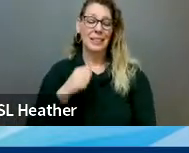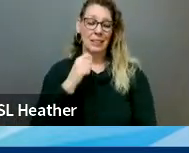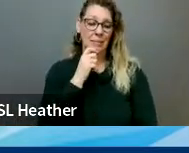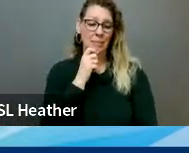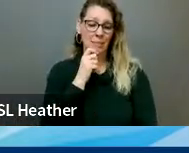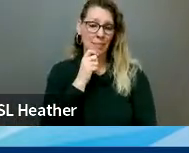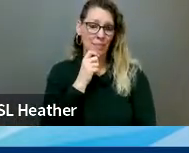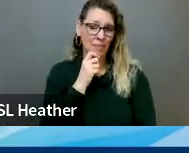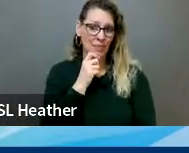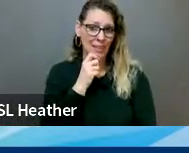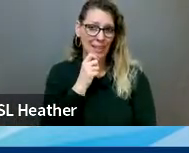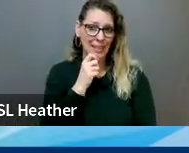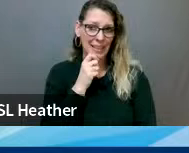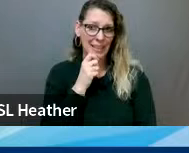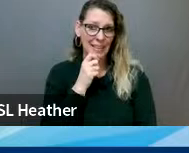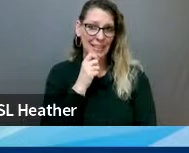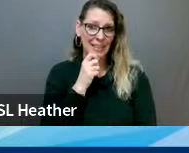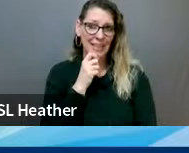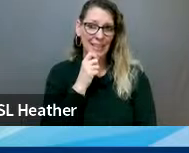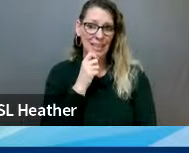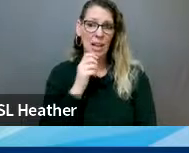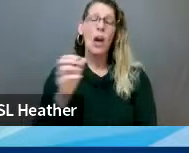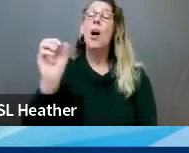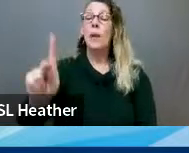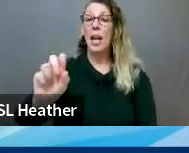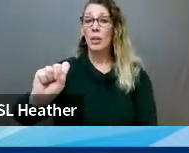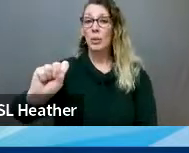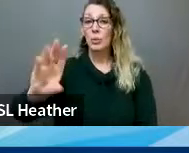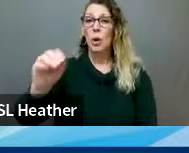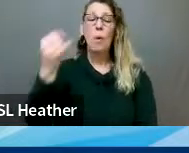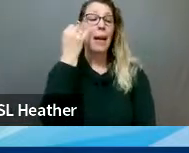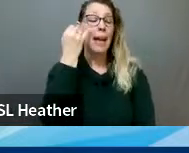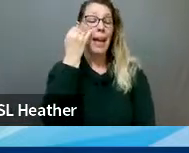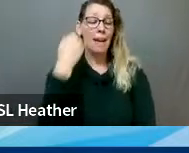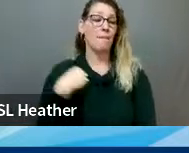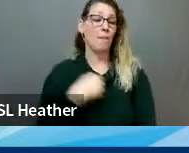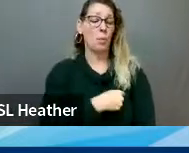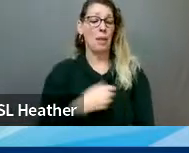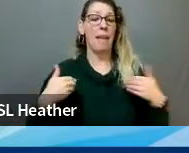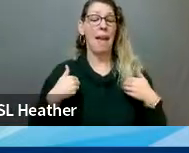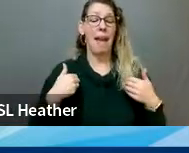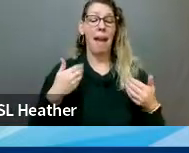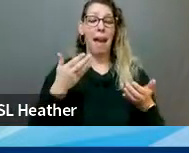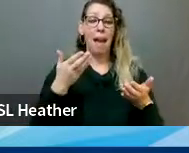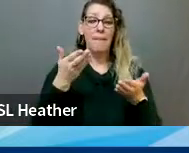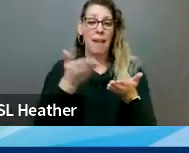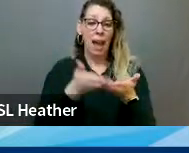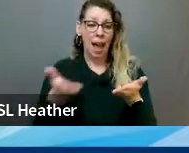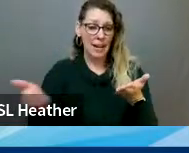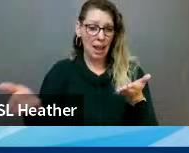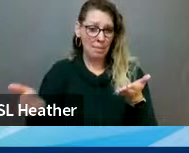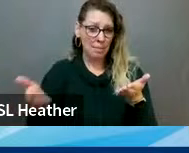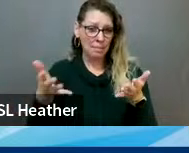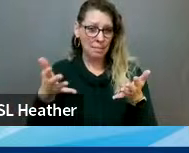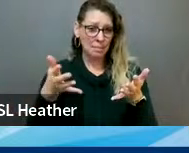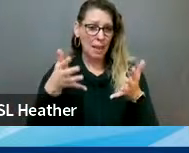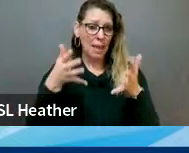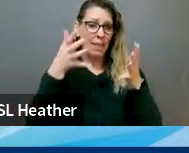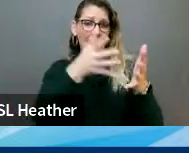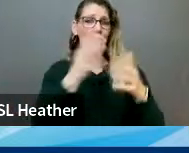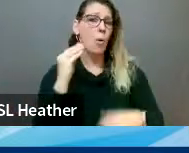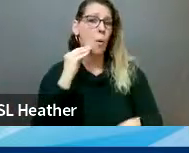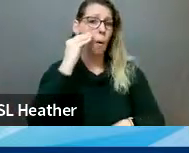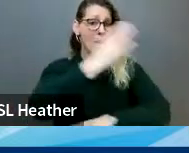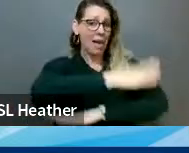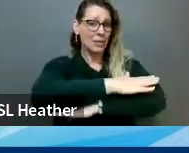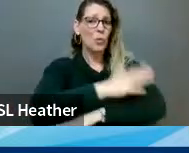They already went to breakout. Okay, so if we have items that we left at home on our desk, we